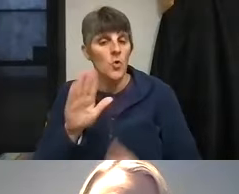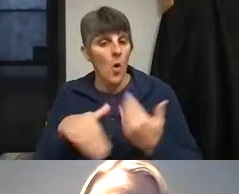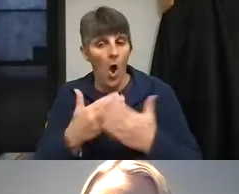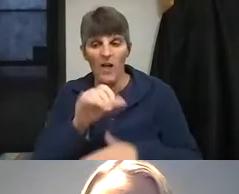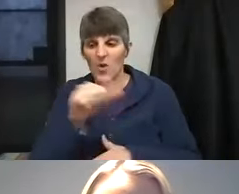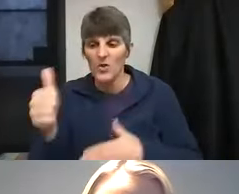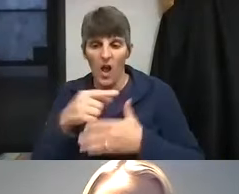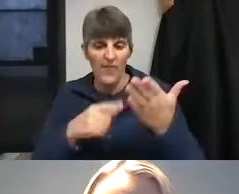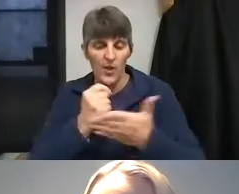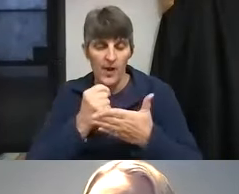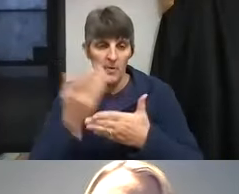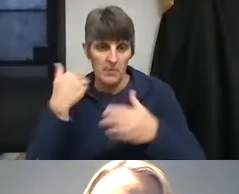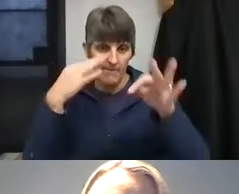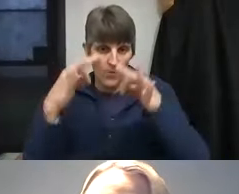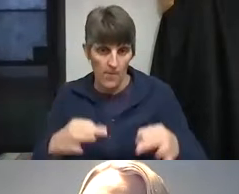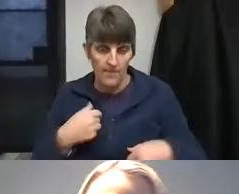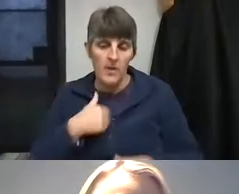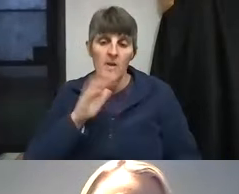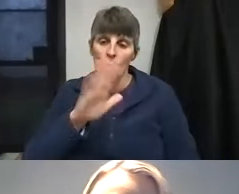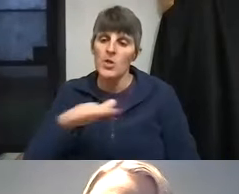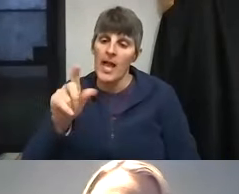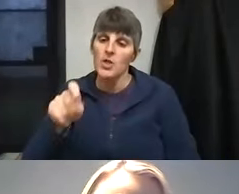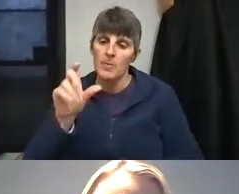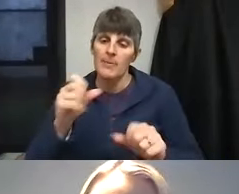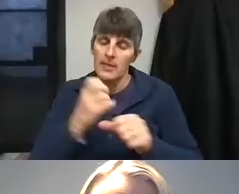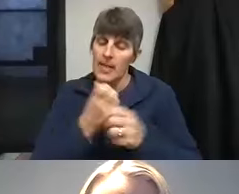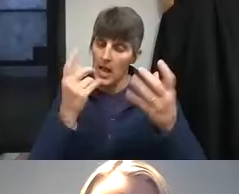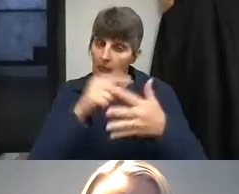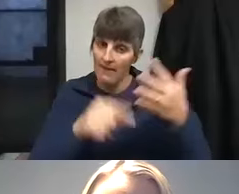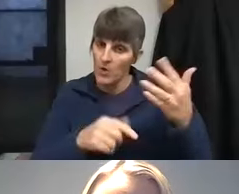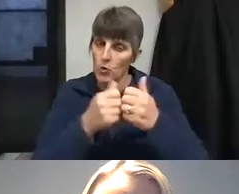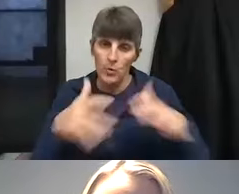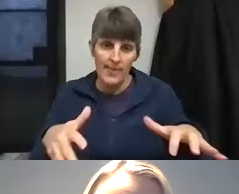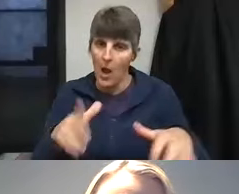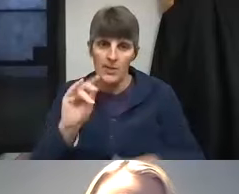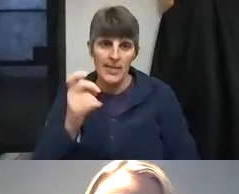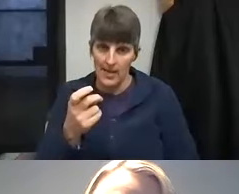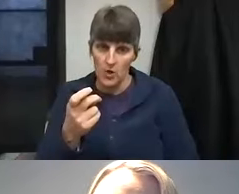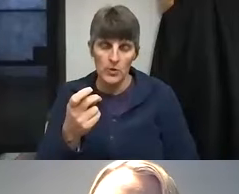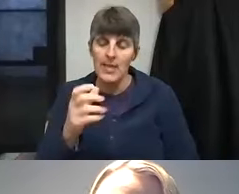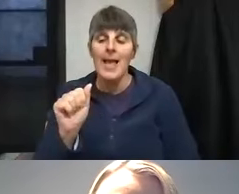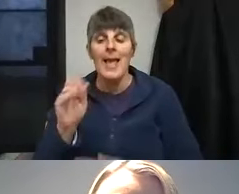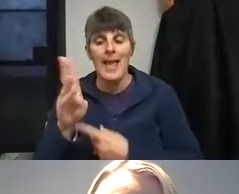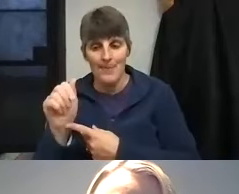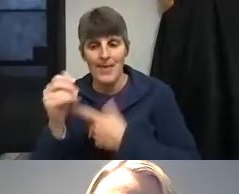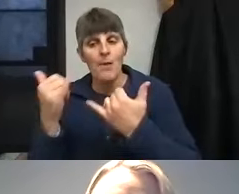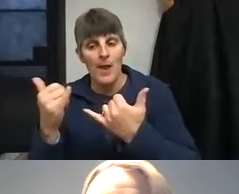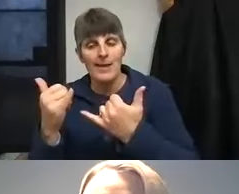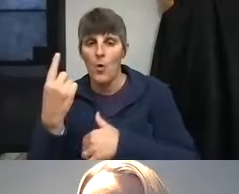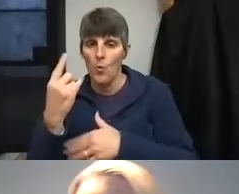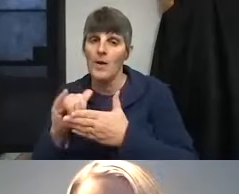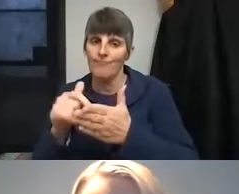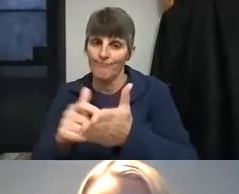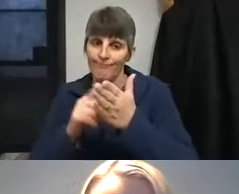other therapies I talked about, your child should be able to get a lot of those without a diagnosis. ABA right now is the one where you